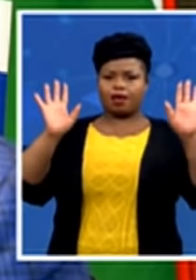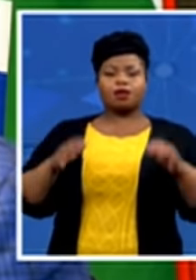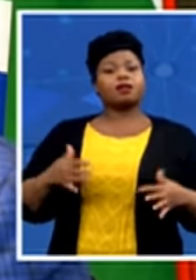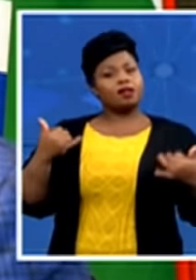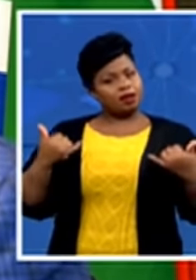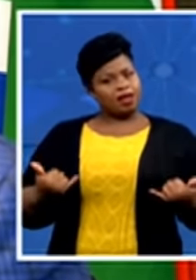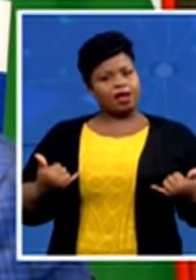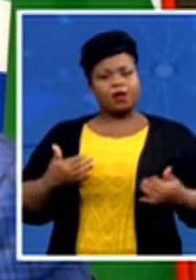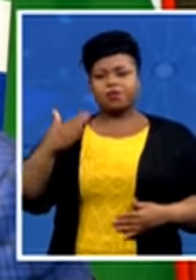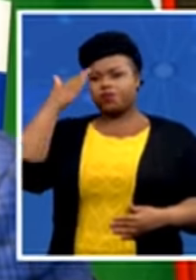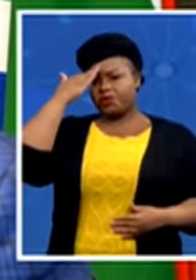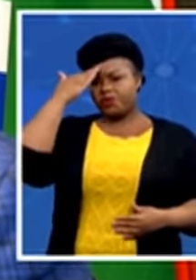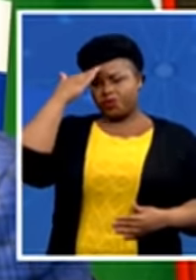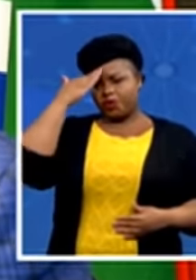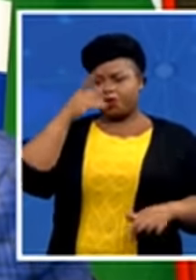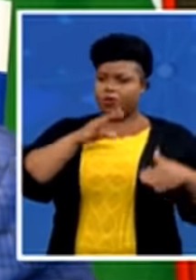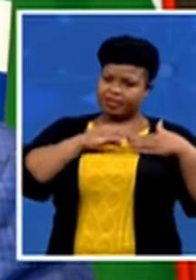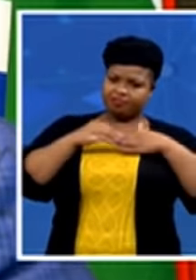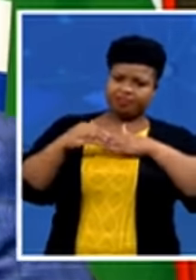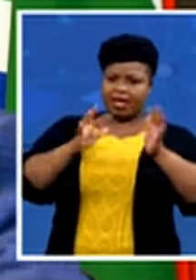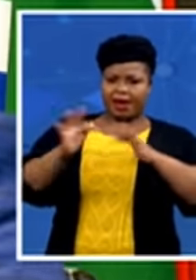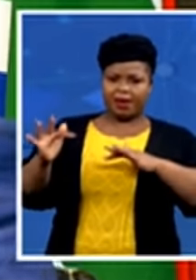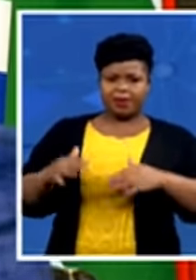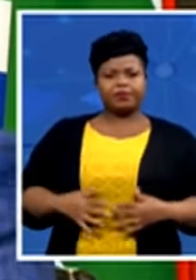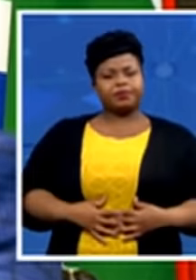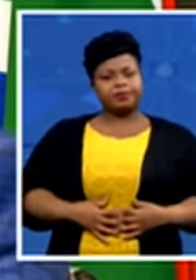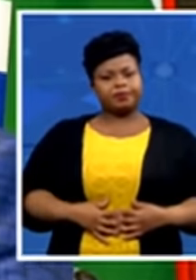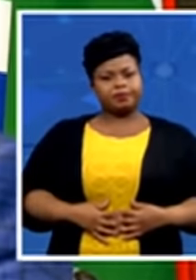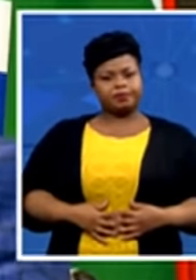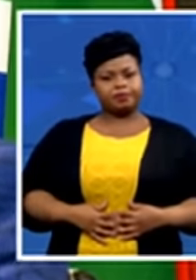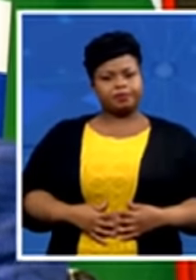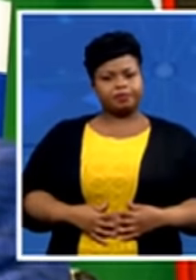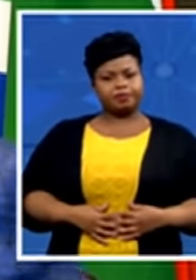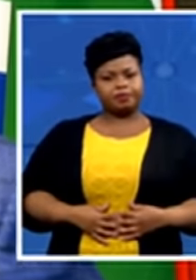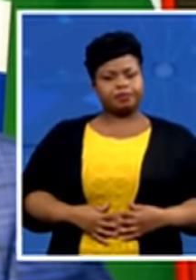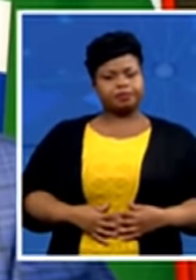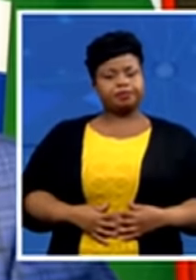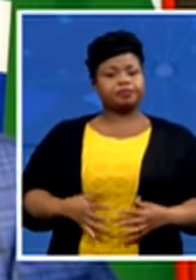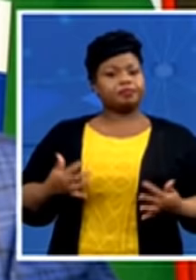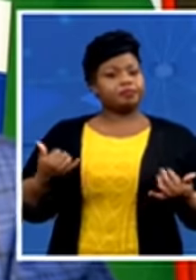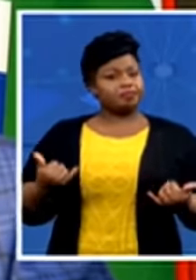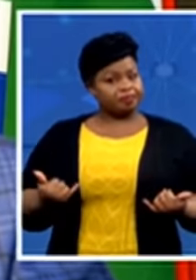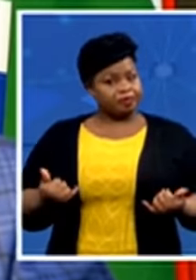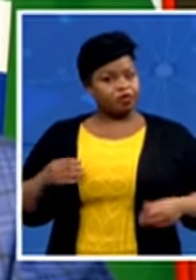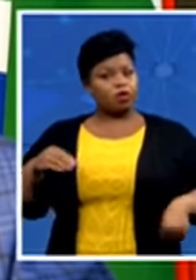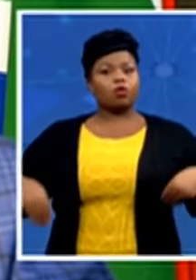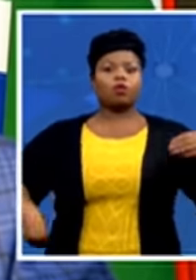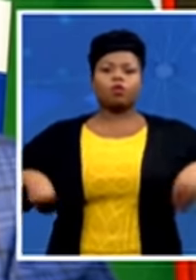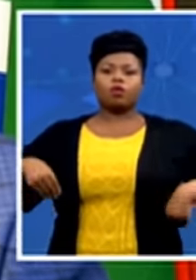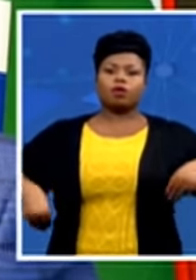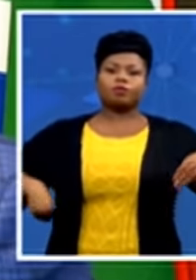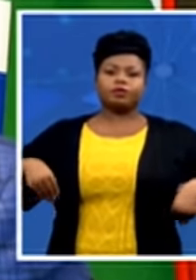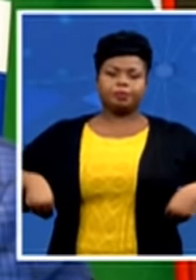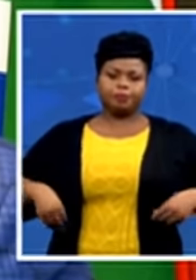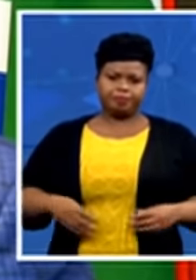moving. Now, with respect to corruption, I think it is also important